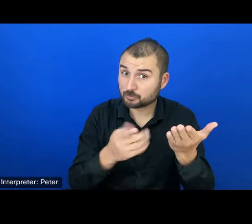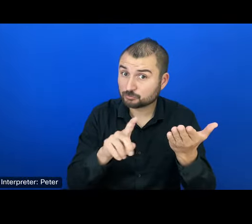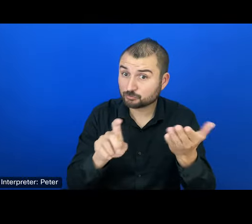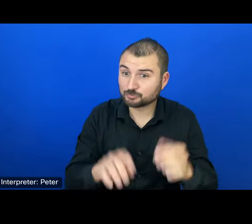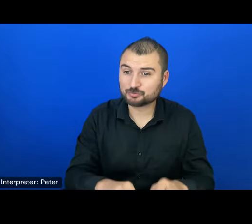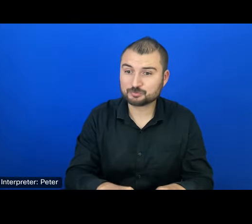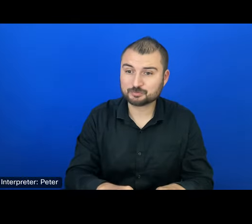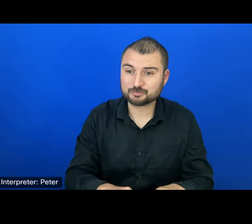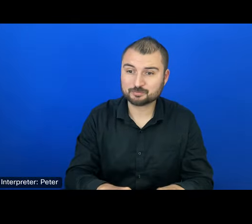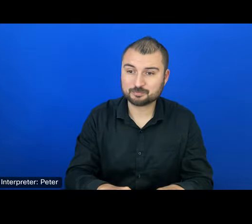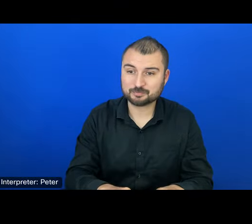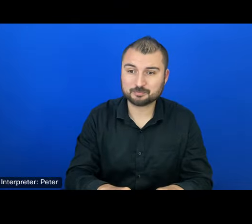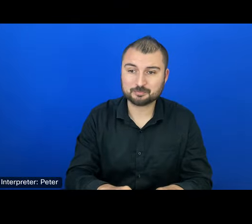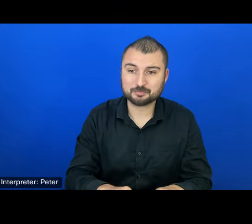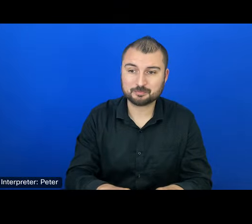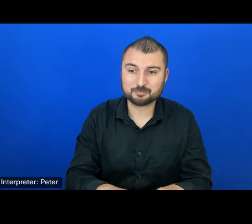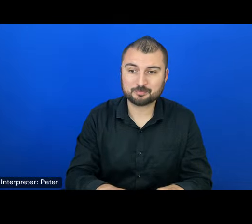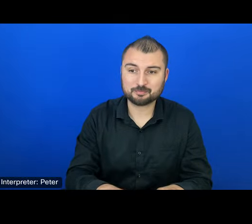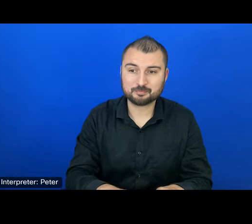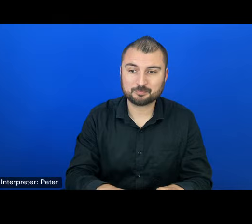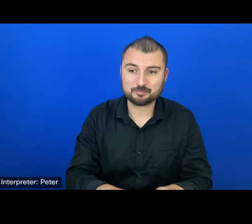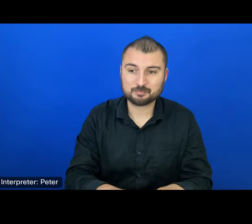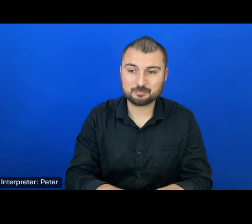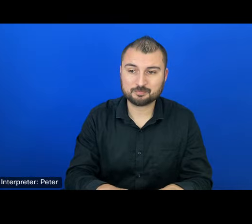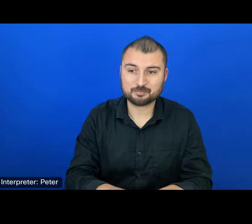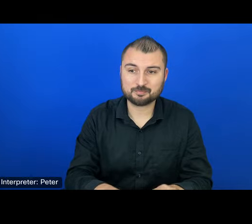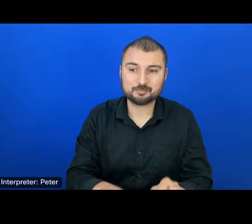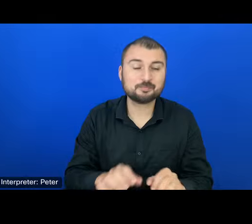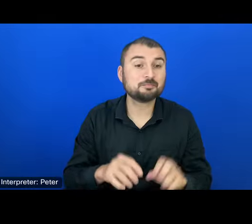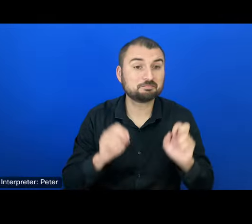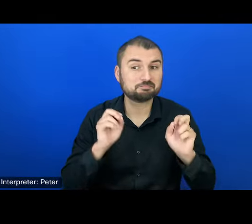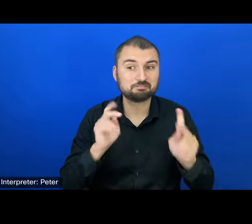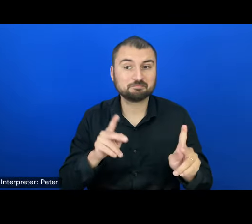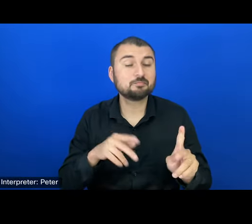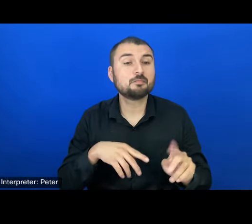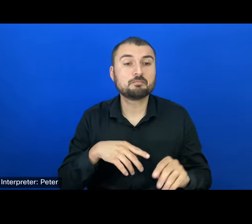Senator Francisco. Thank you, Mr. Chair. I move that